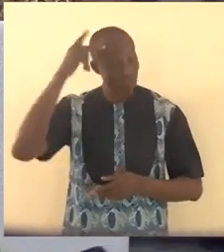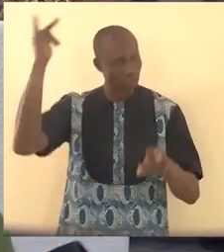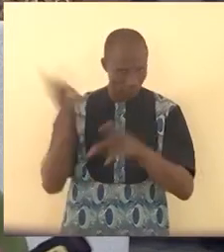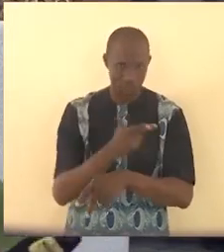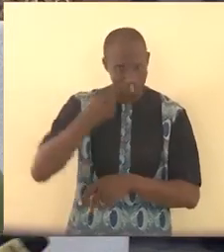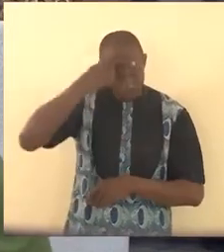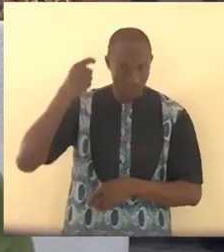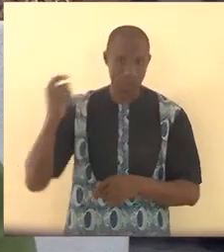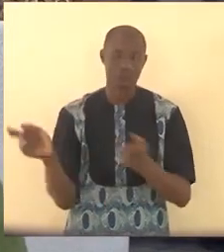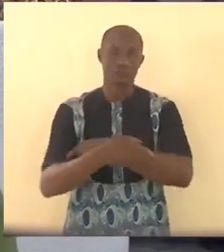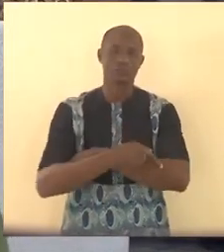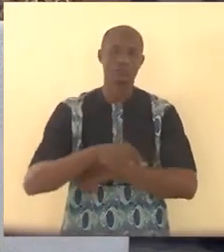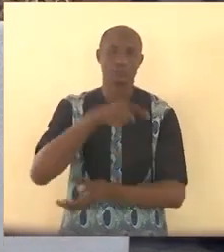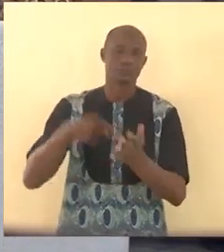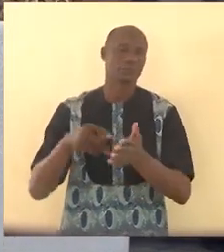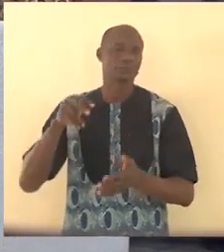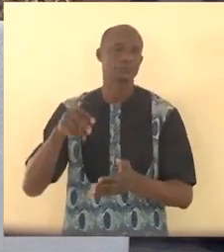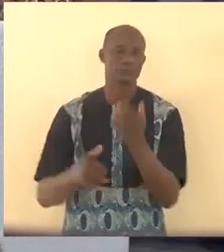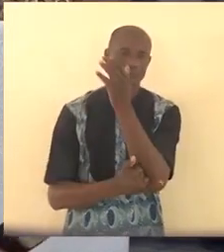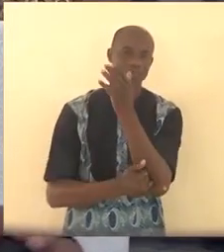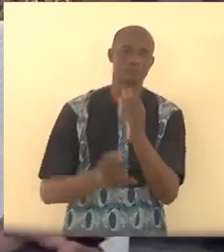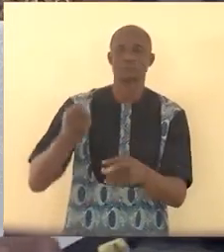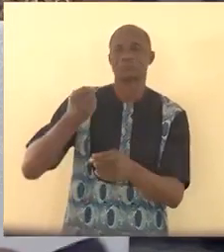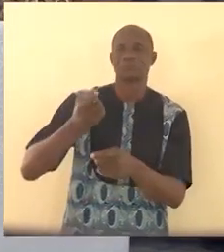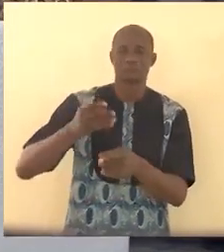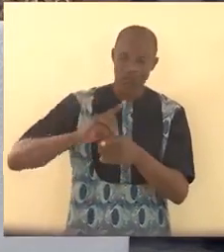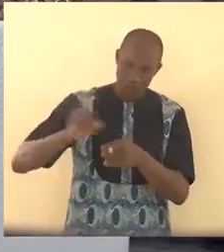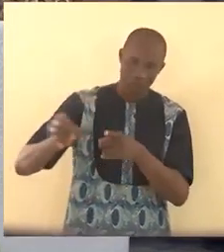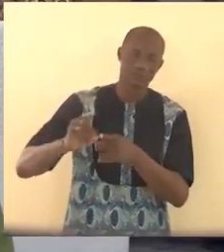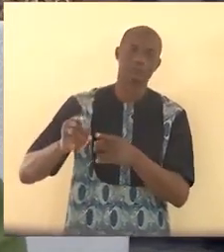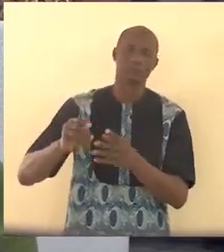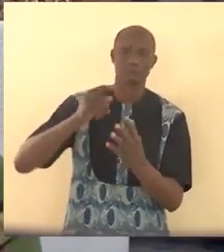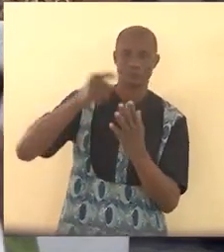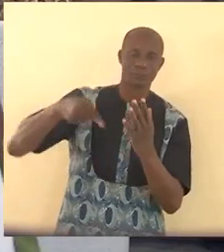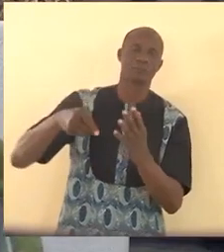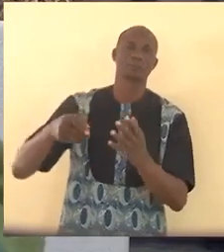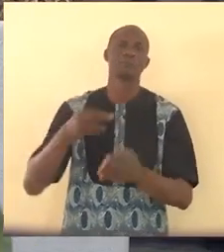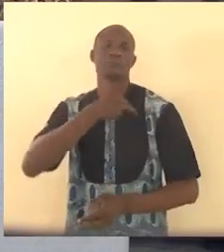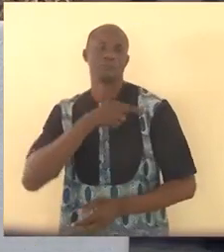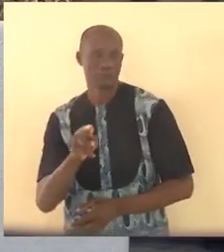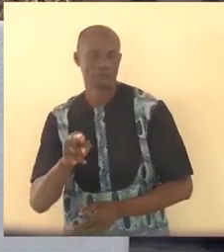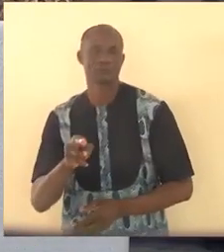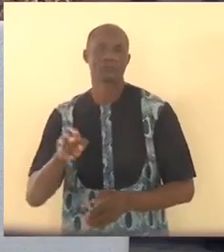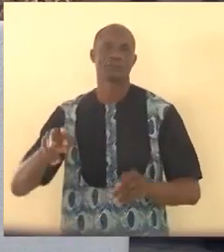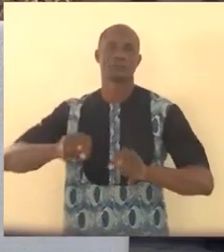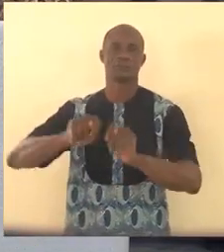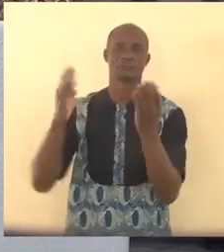worsening, because today this country is more divided than ever before along religious lines, along ethnic